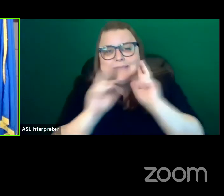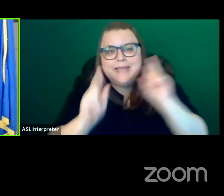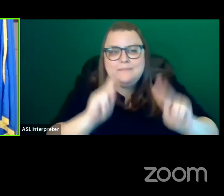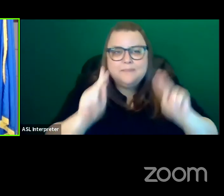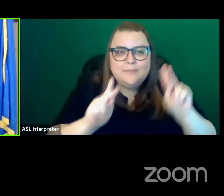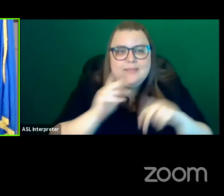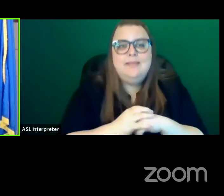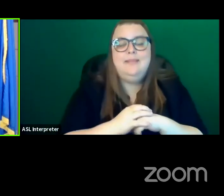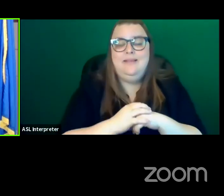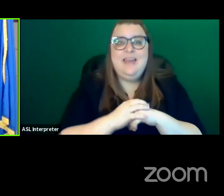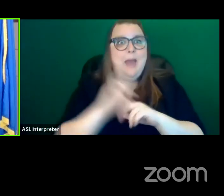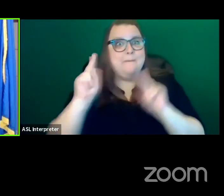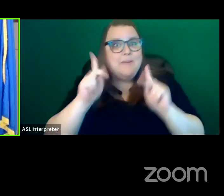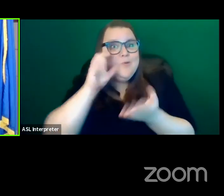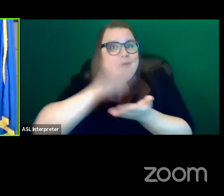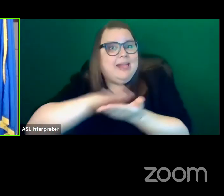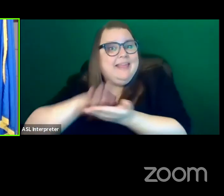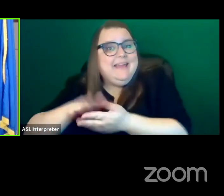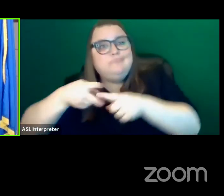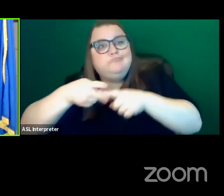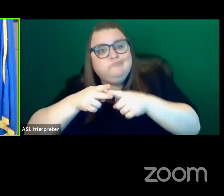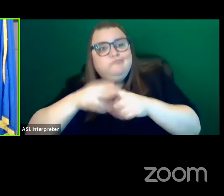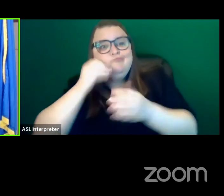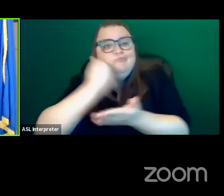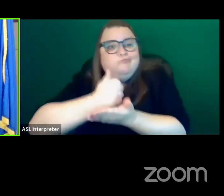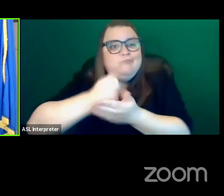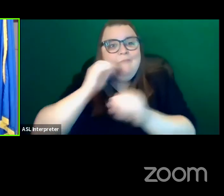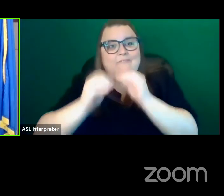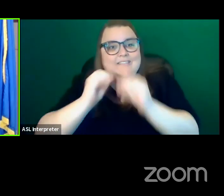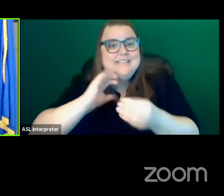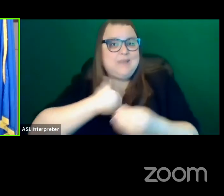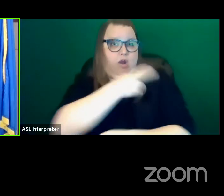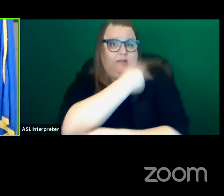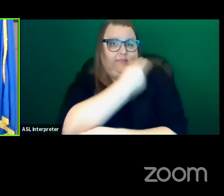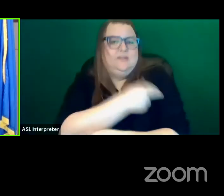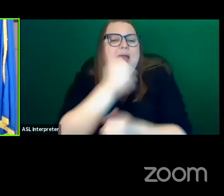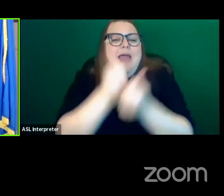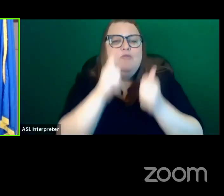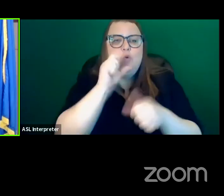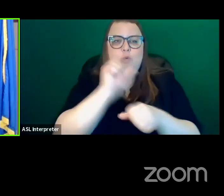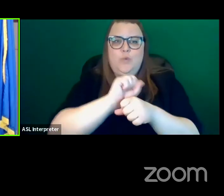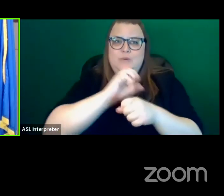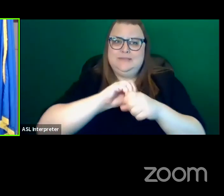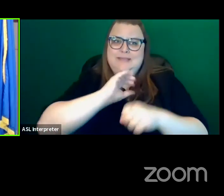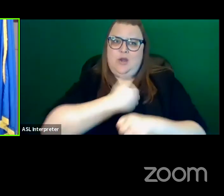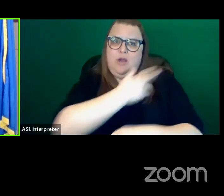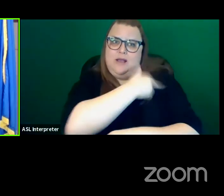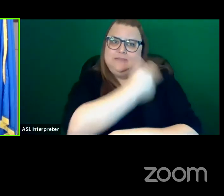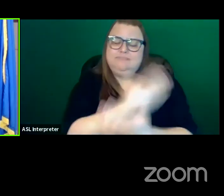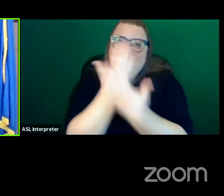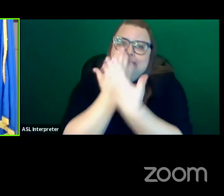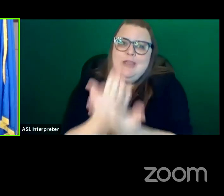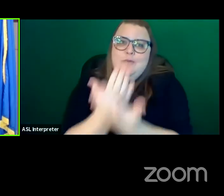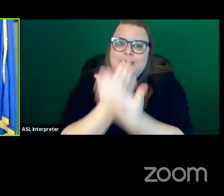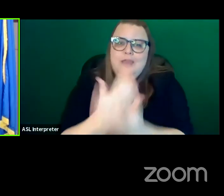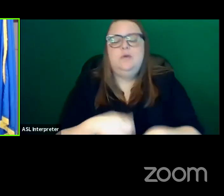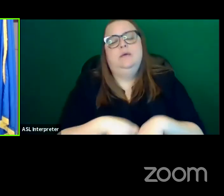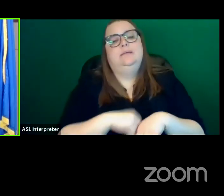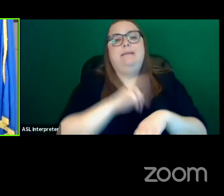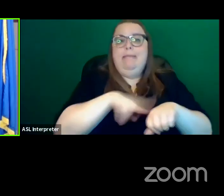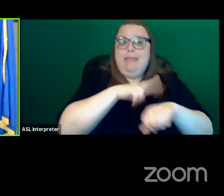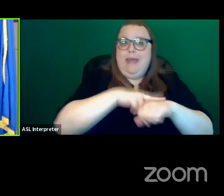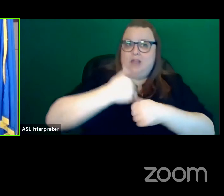maintenance folks in the hospitals, everyone that is working in our hospitals and our healthcare facilities, the National Guard that have been